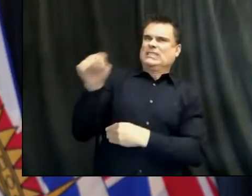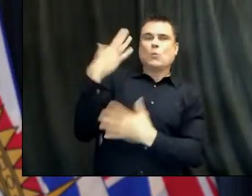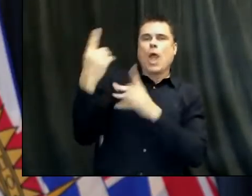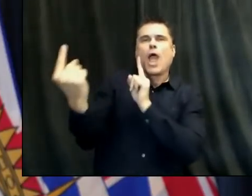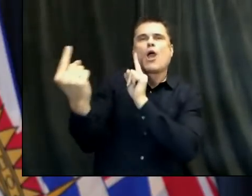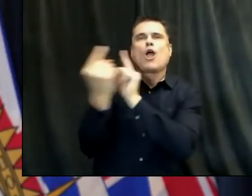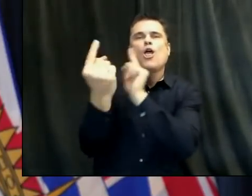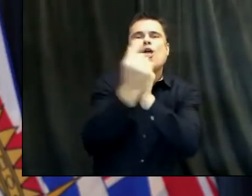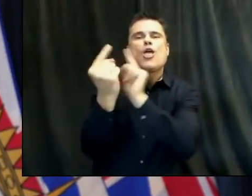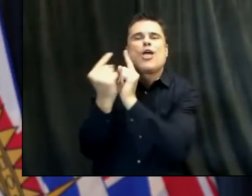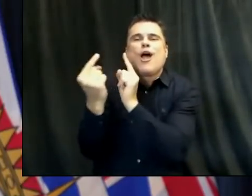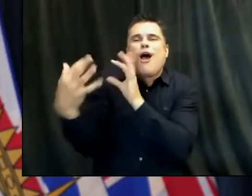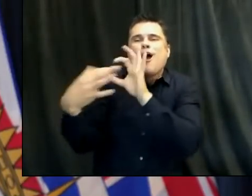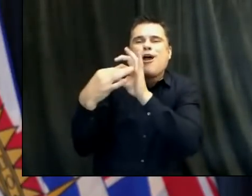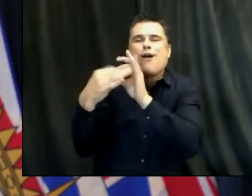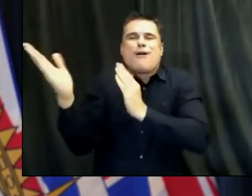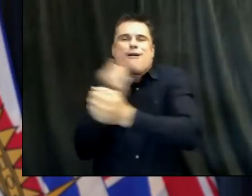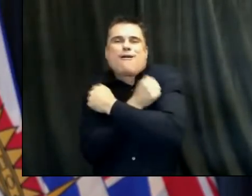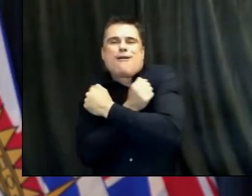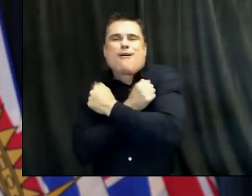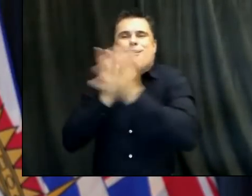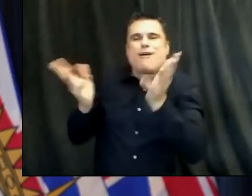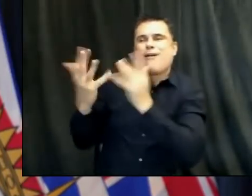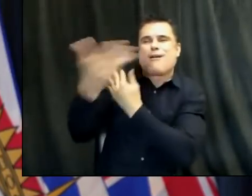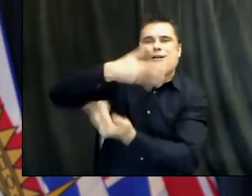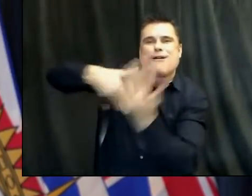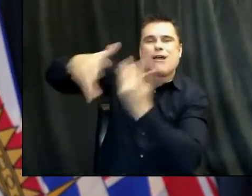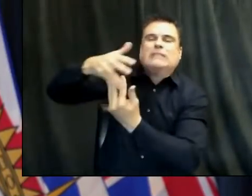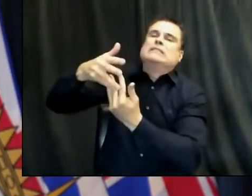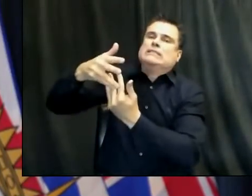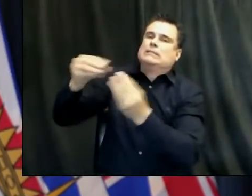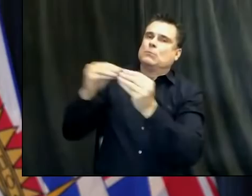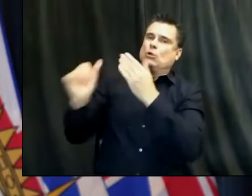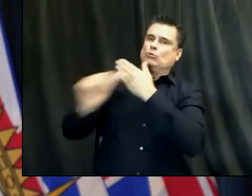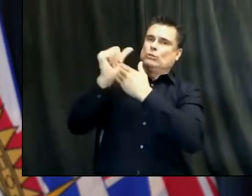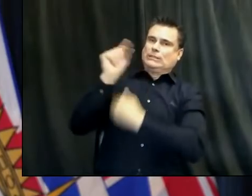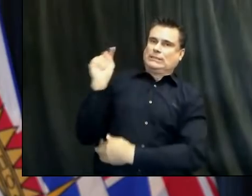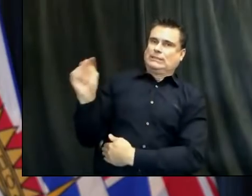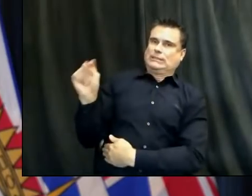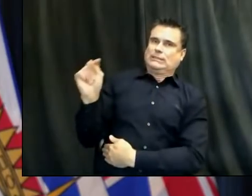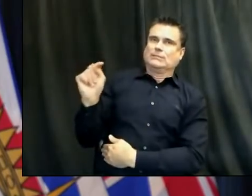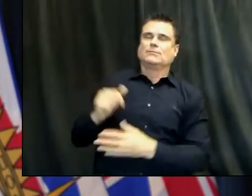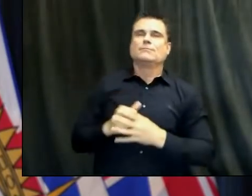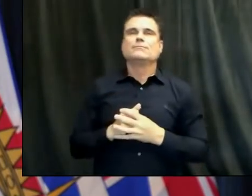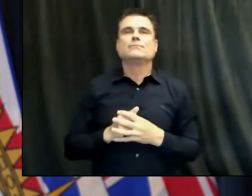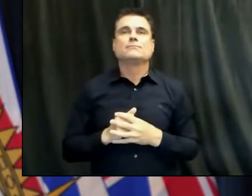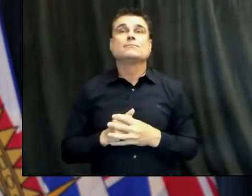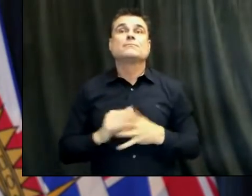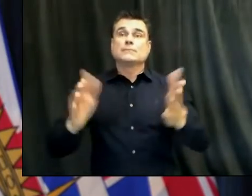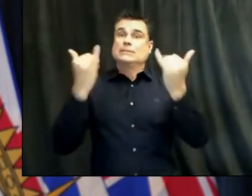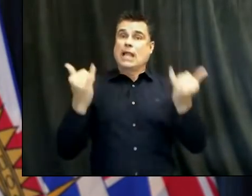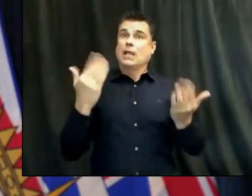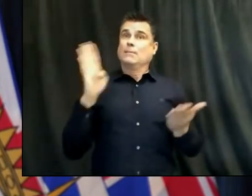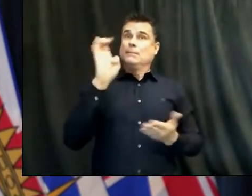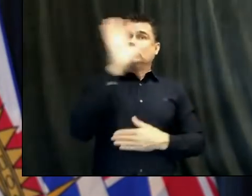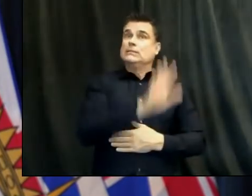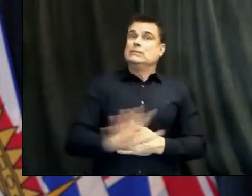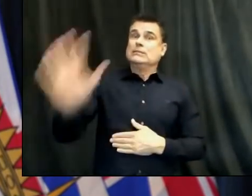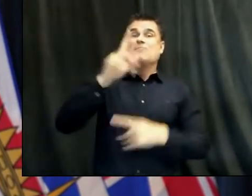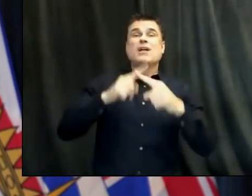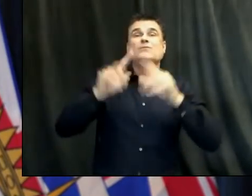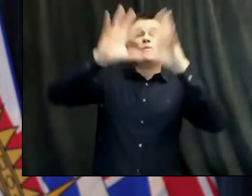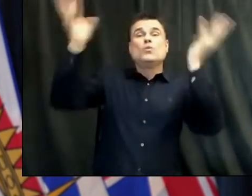we know and care for. Right now, in BC, as around the world, at least in the